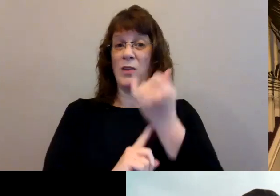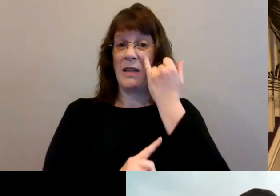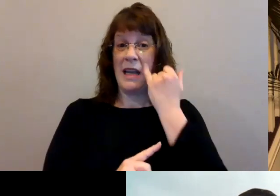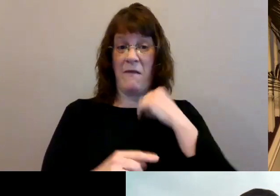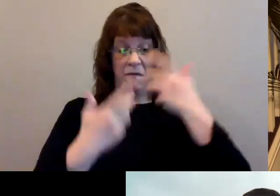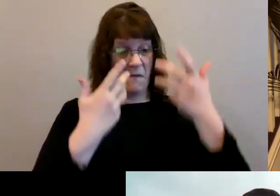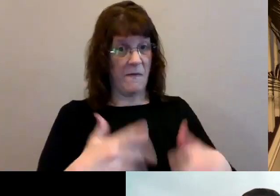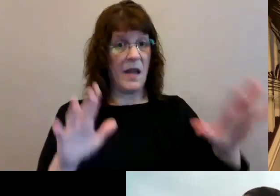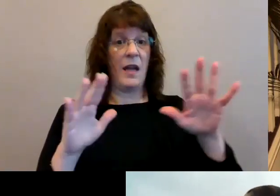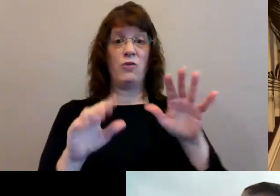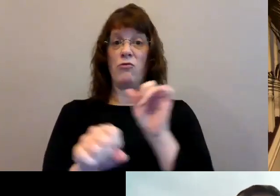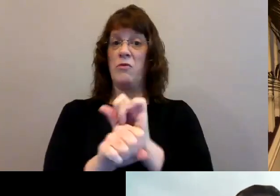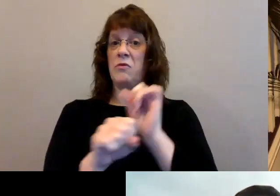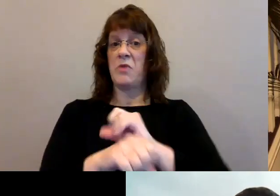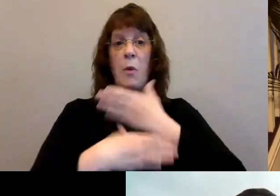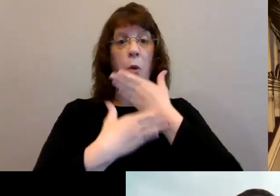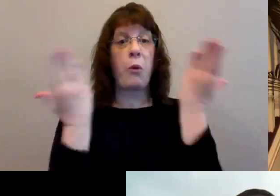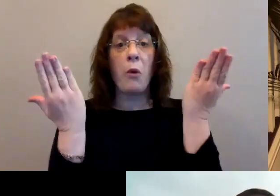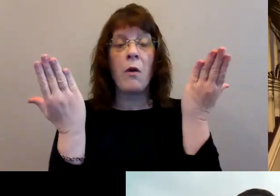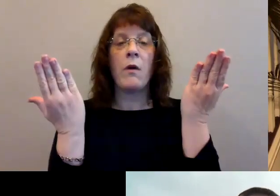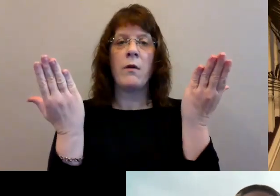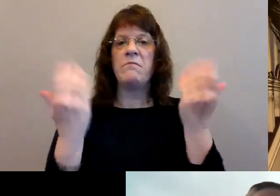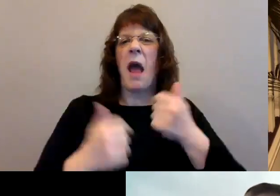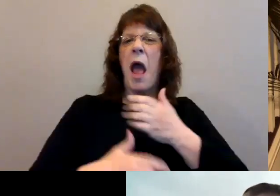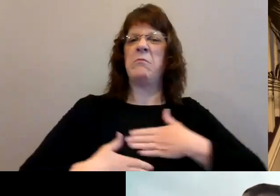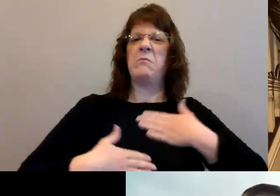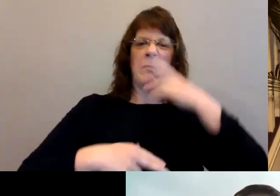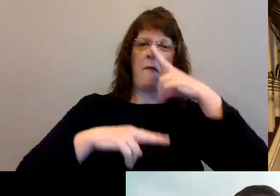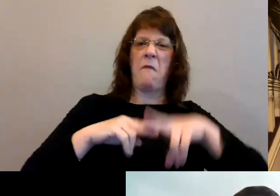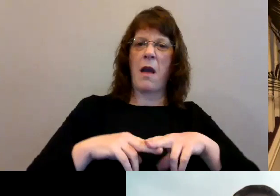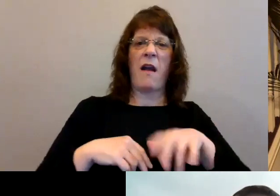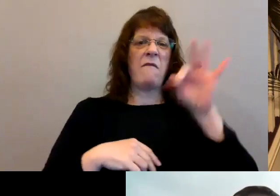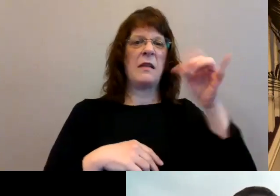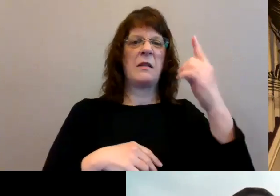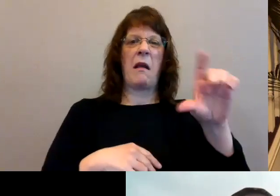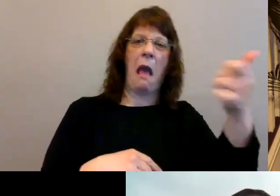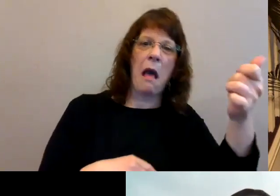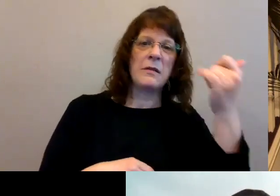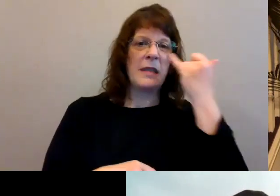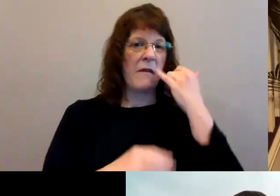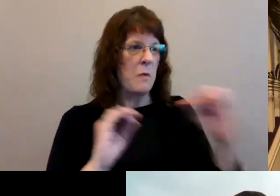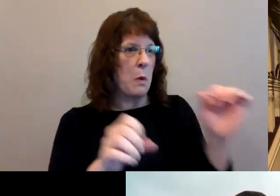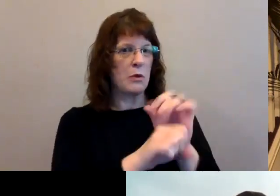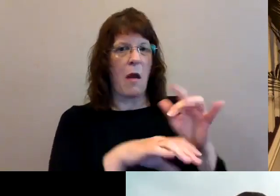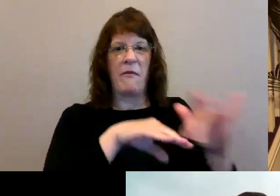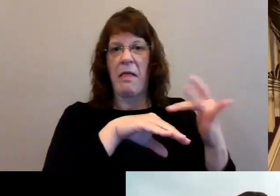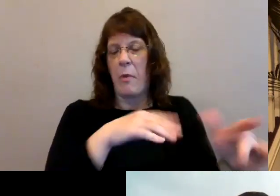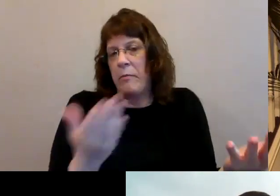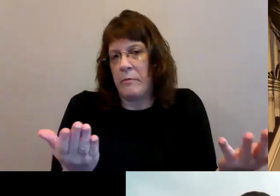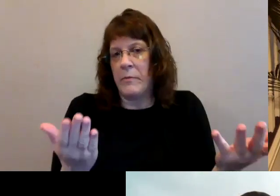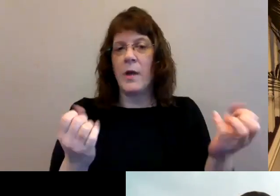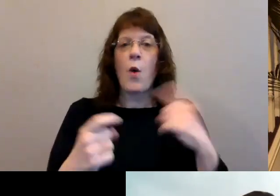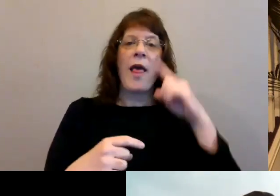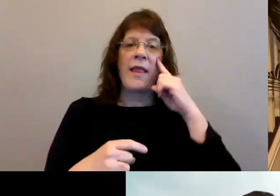like I'm having a lot of fun right now. And so I'll find something else to do, like if that doesn't pan out. So I think finding